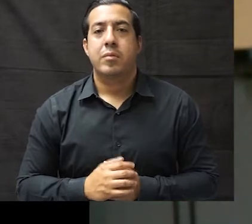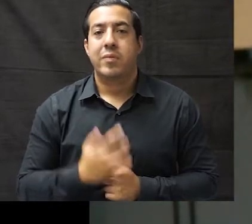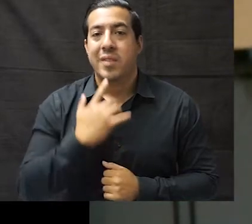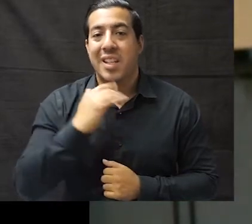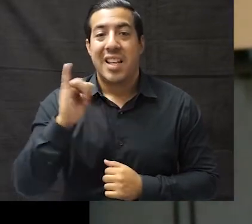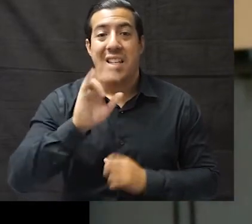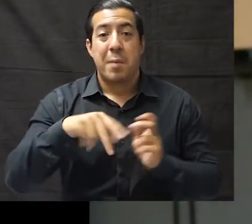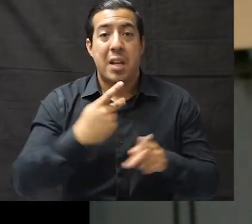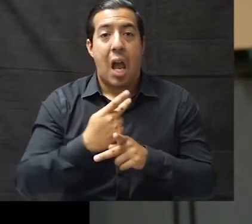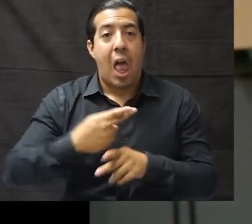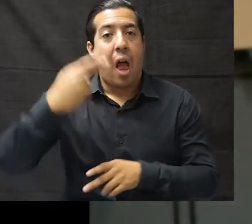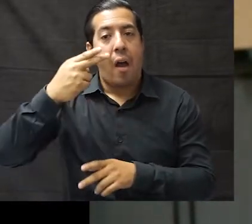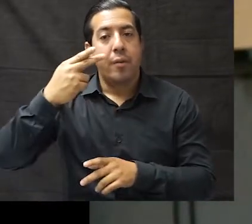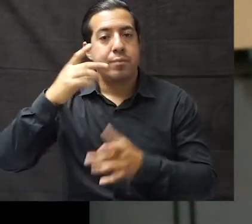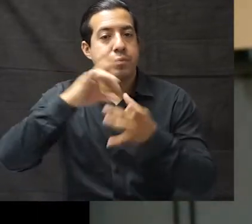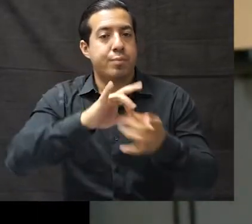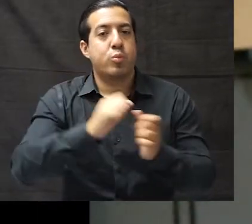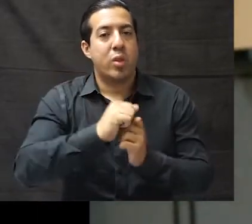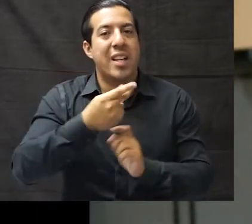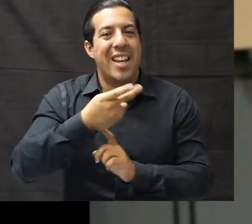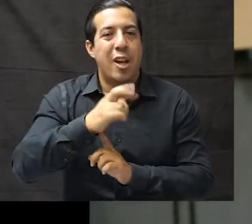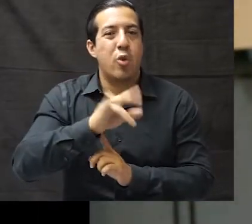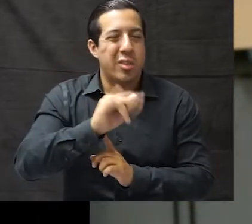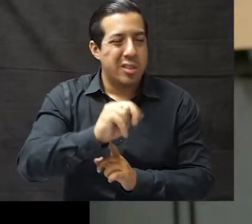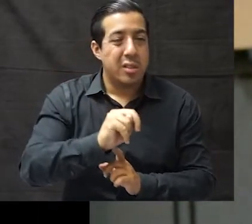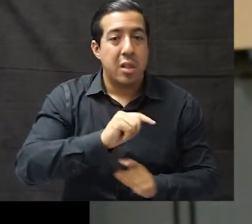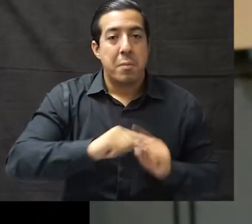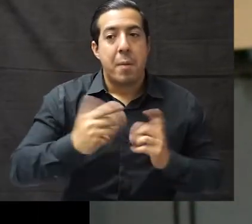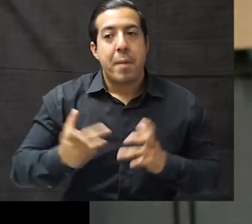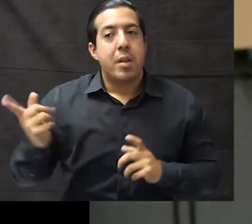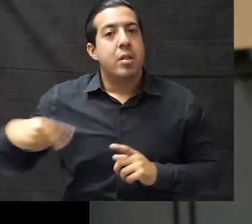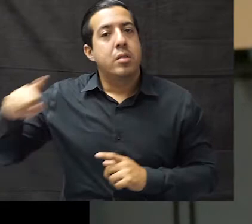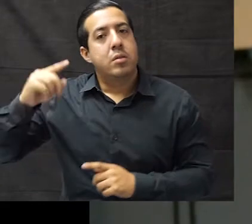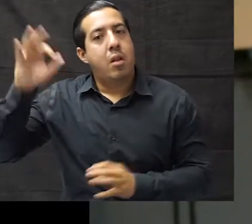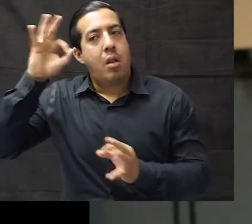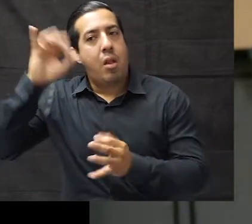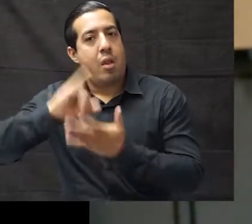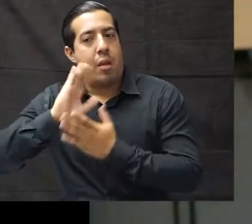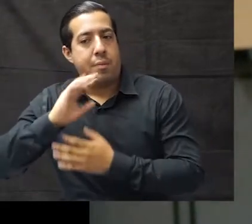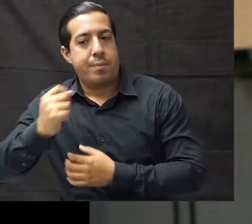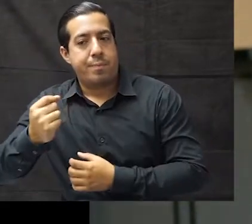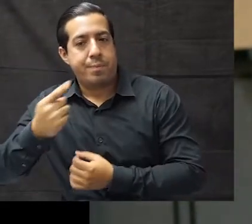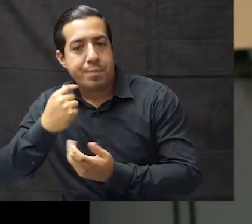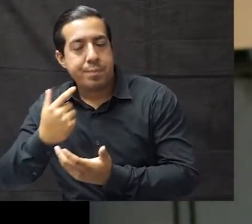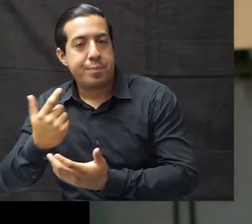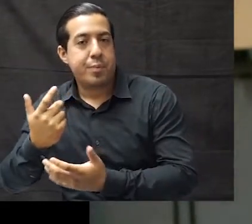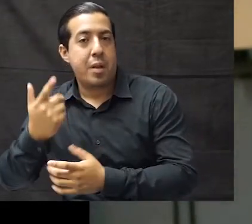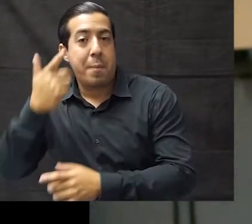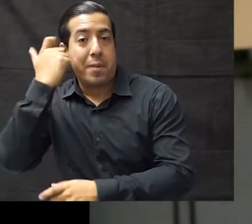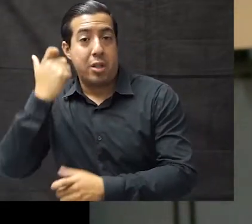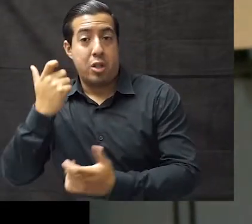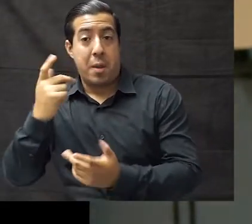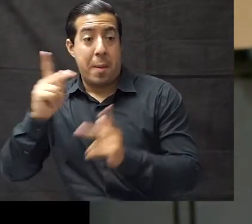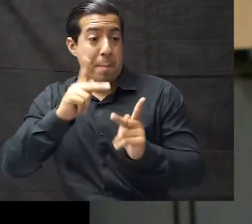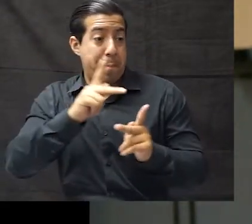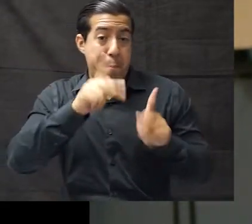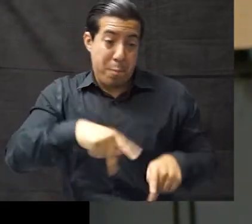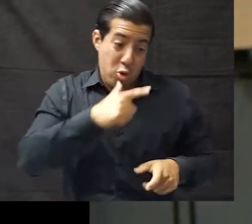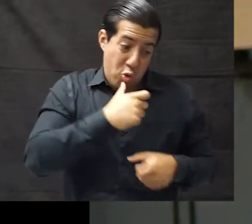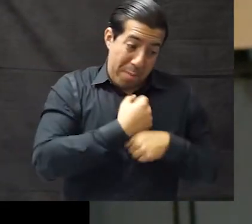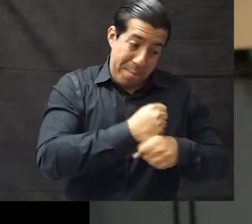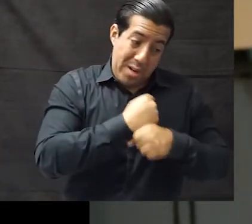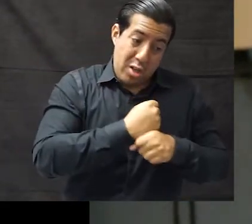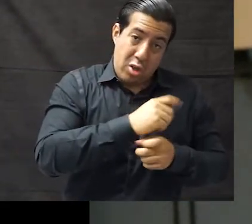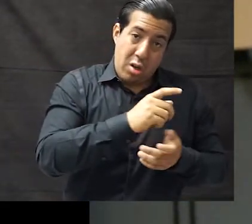of the heroin that costs him more. So the person that's taking it doesn't know they don't have it. And then the fact